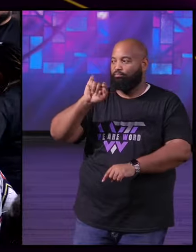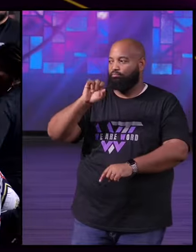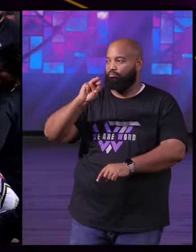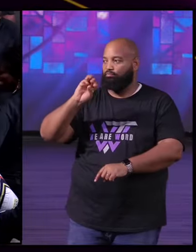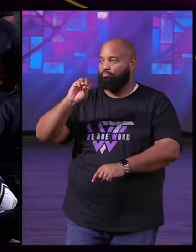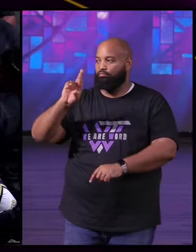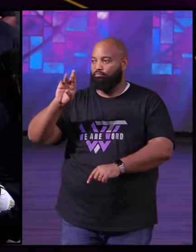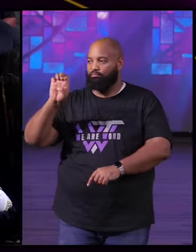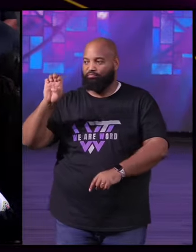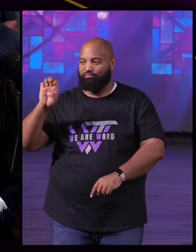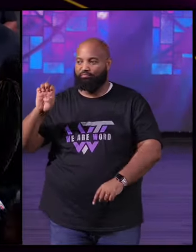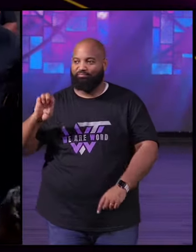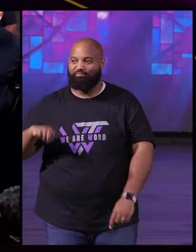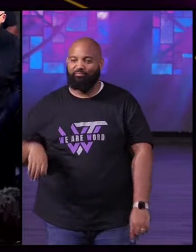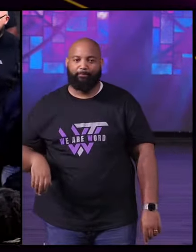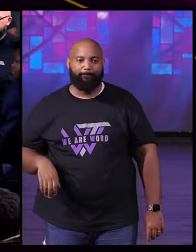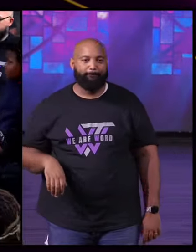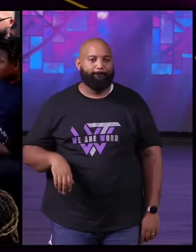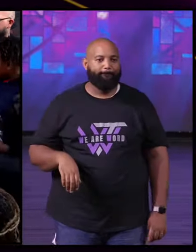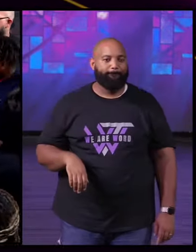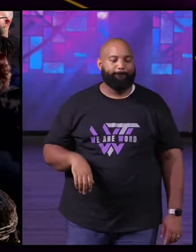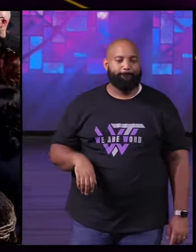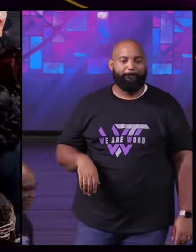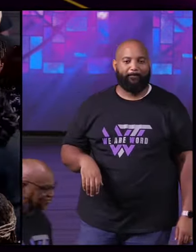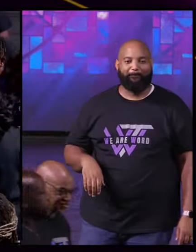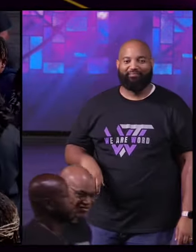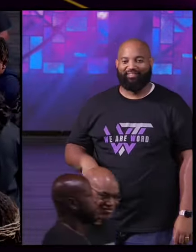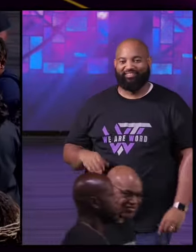Come on, would you go ahead and go at the rear? Hey, darling, how are you?